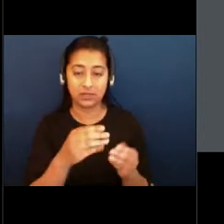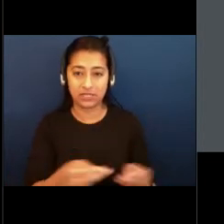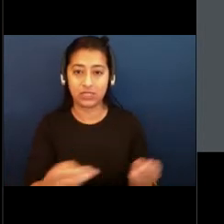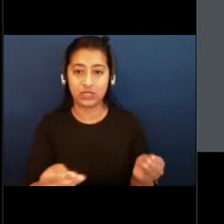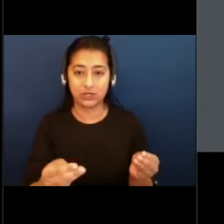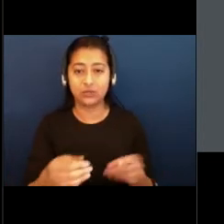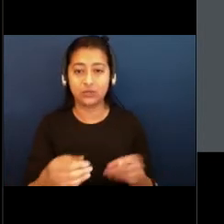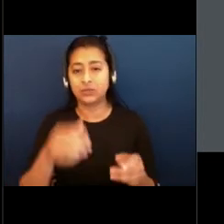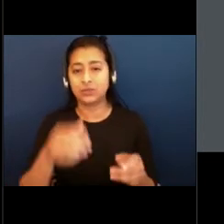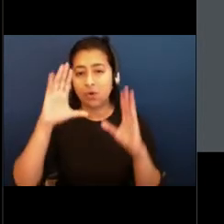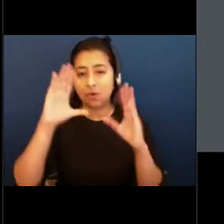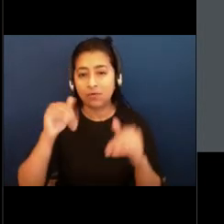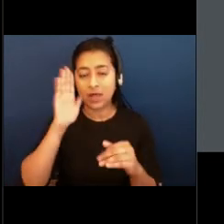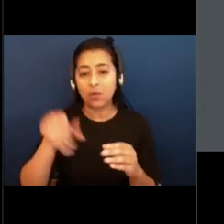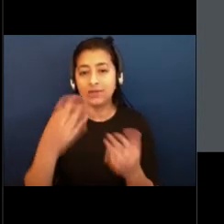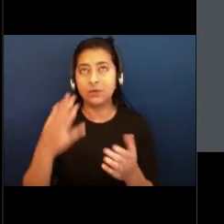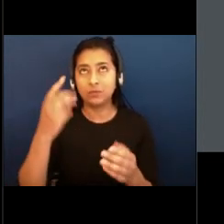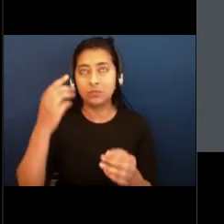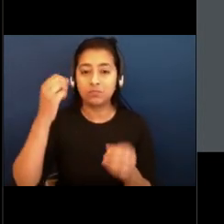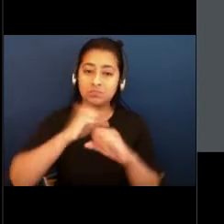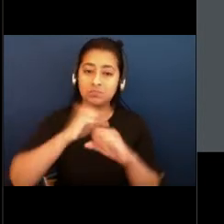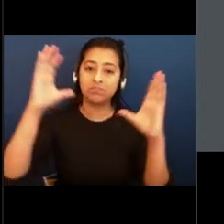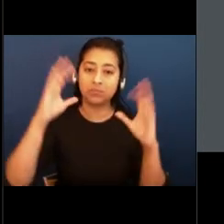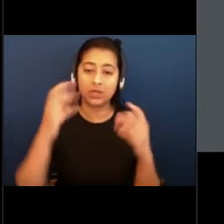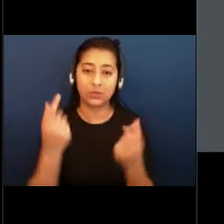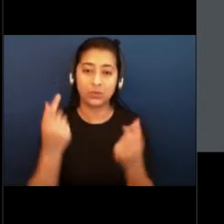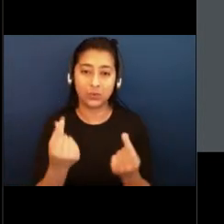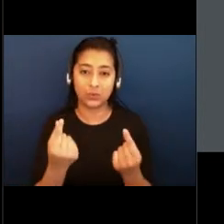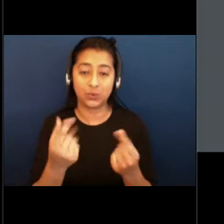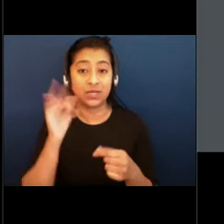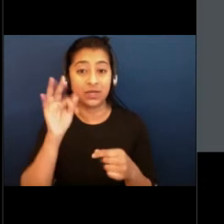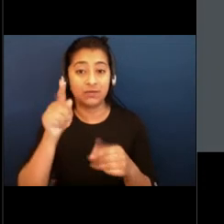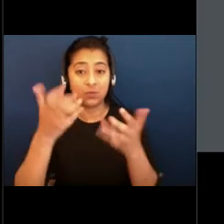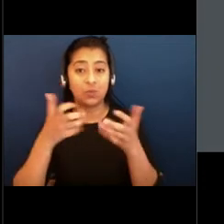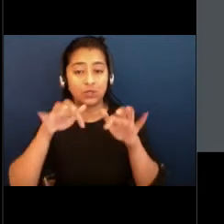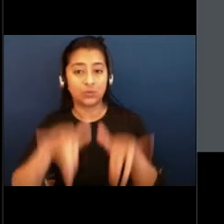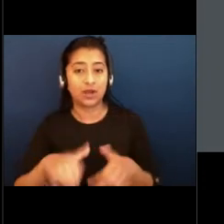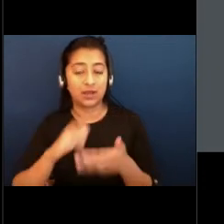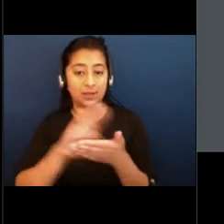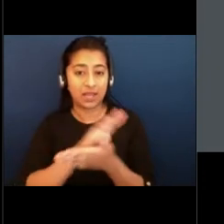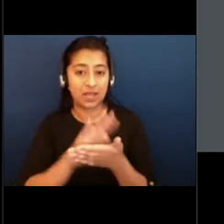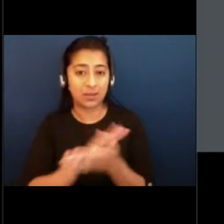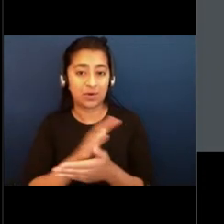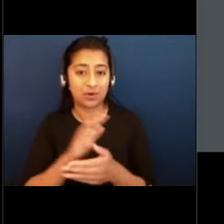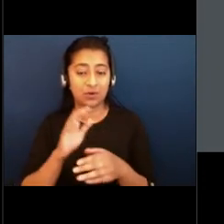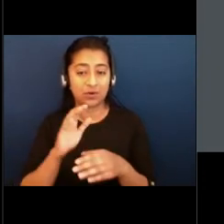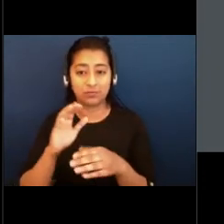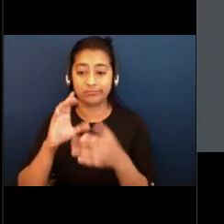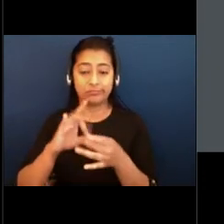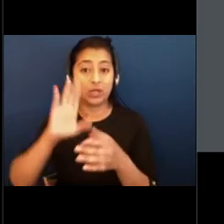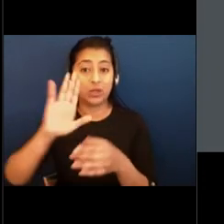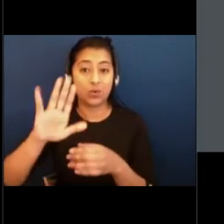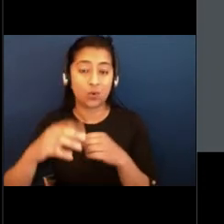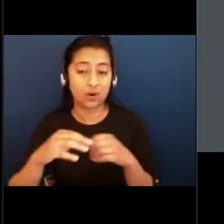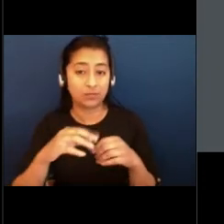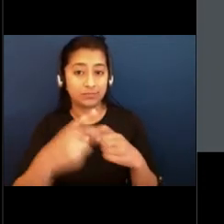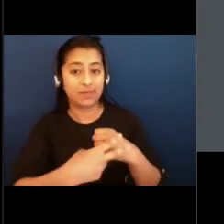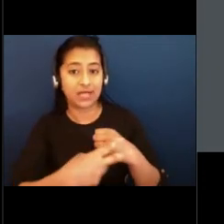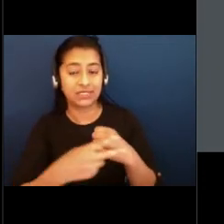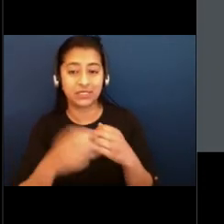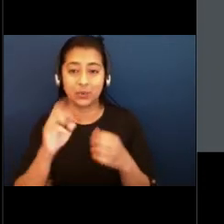give you a sense of what you would do if you wanted to write up a paper on your deposit that you had made or that your community